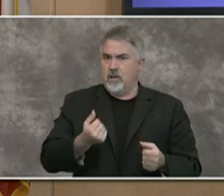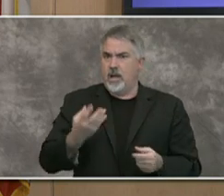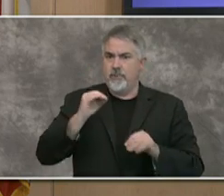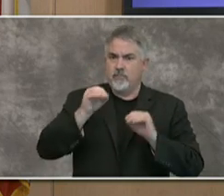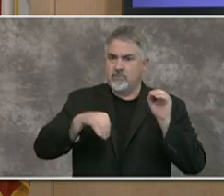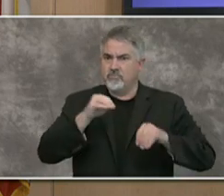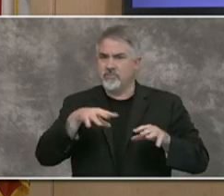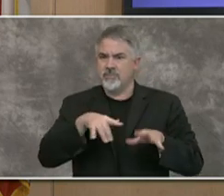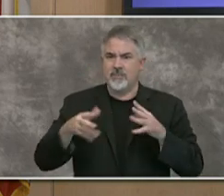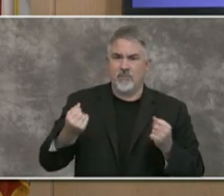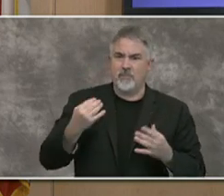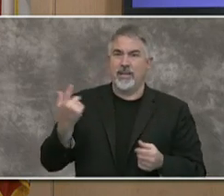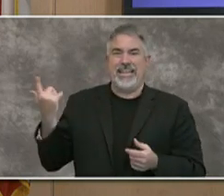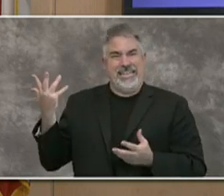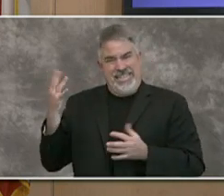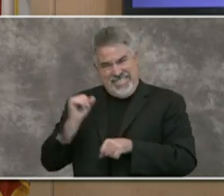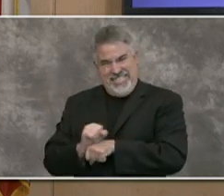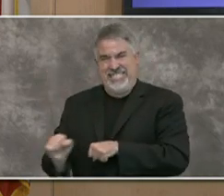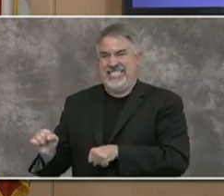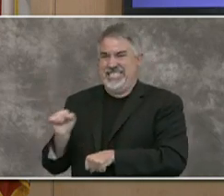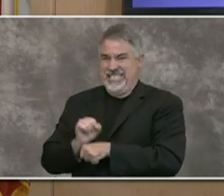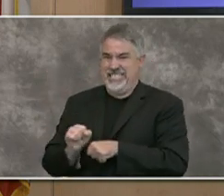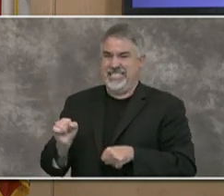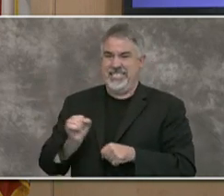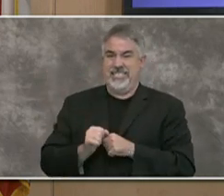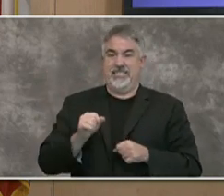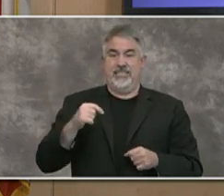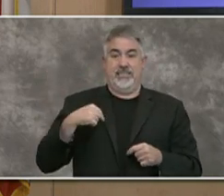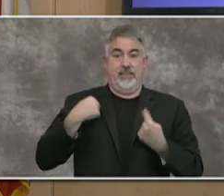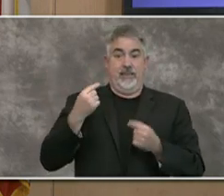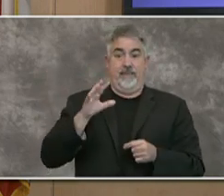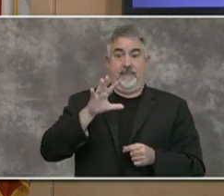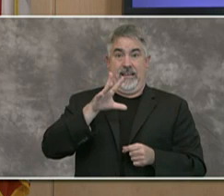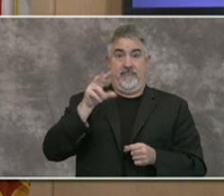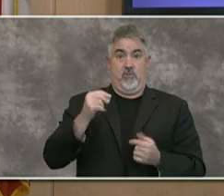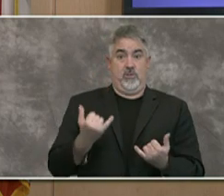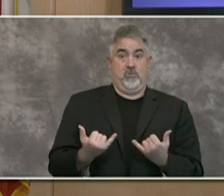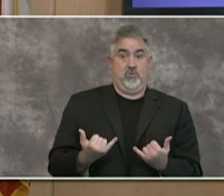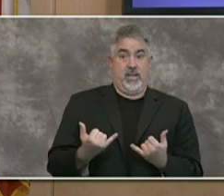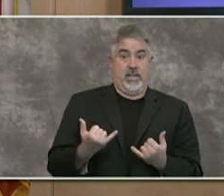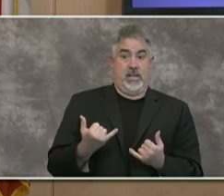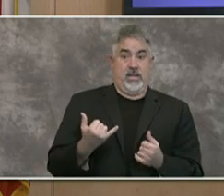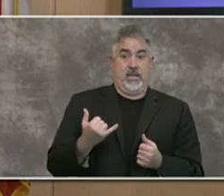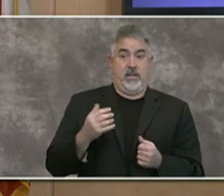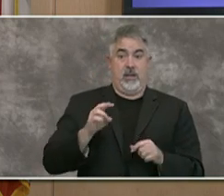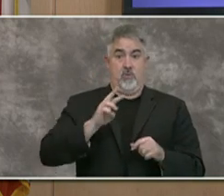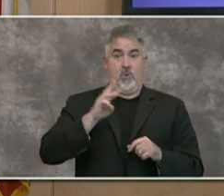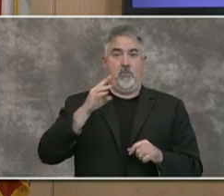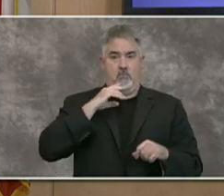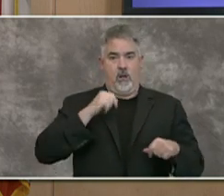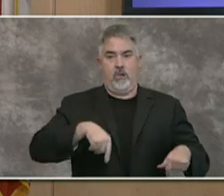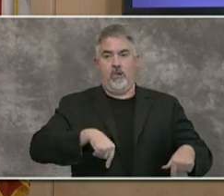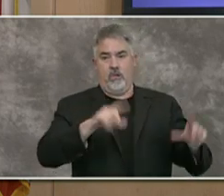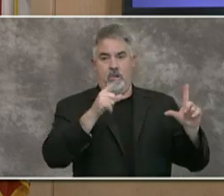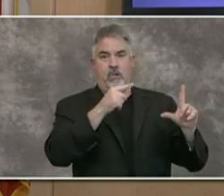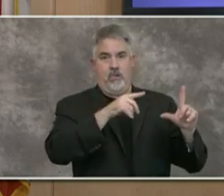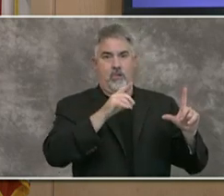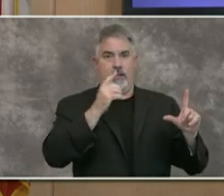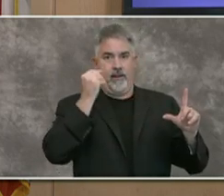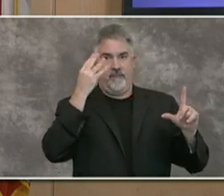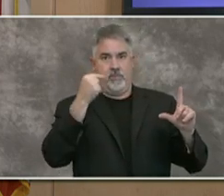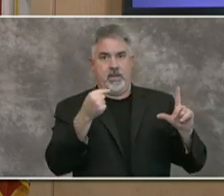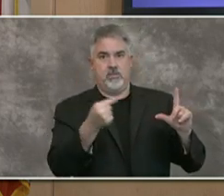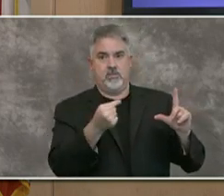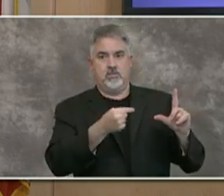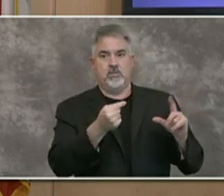hard, starting at 5:30 p.m. today, when our website updates with our chart of what was previously breakdowns by age.